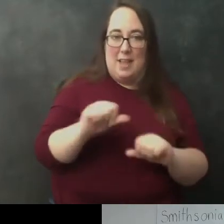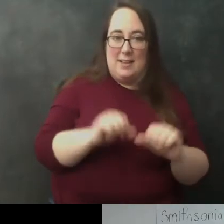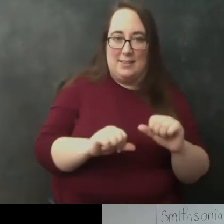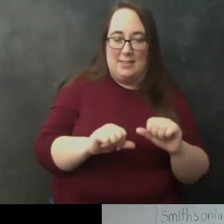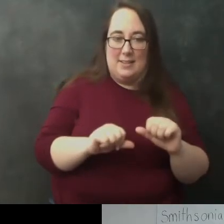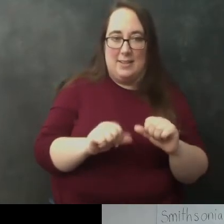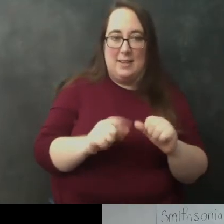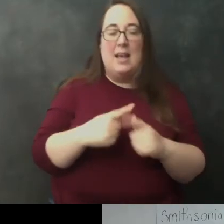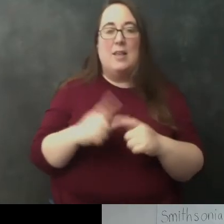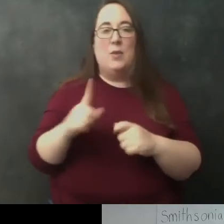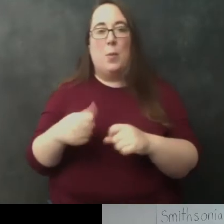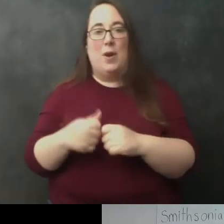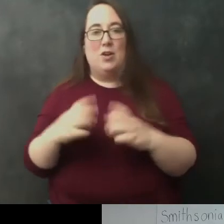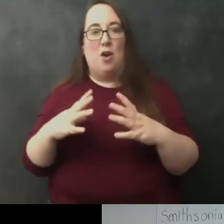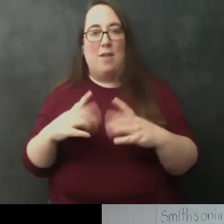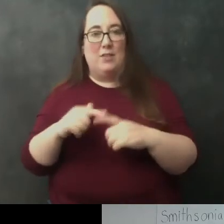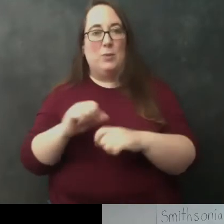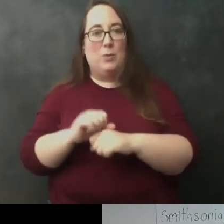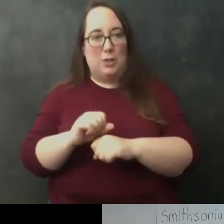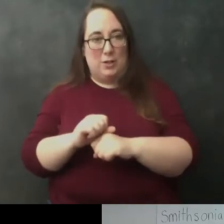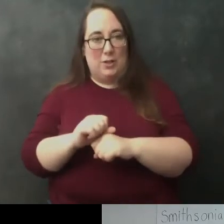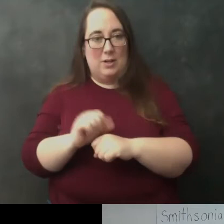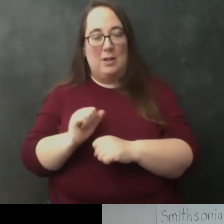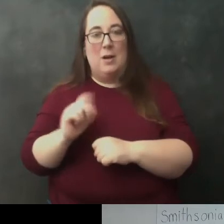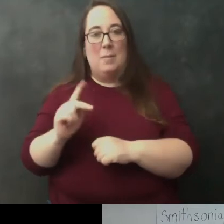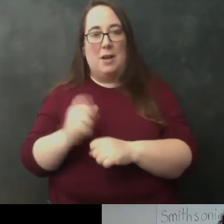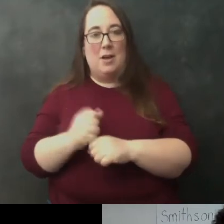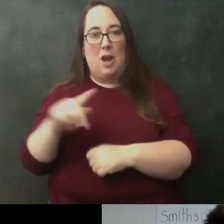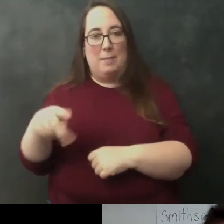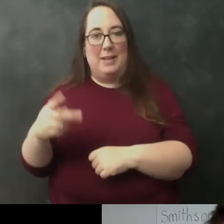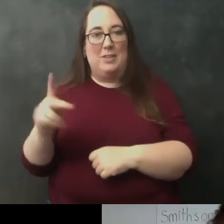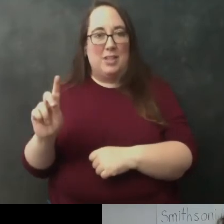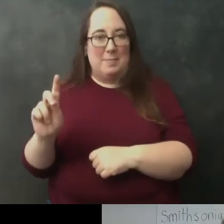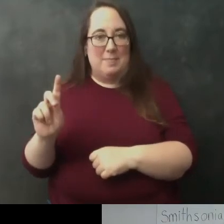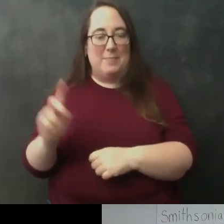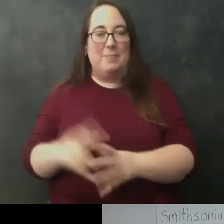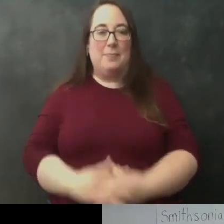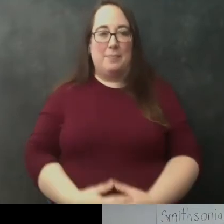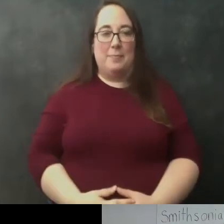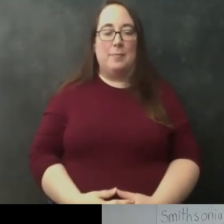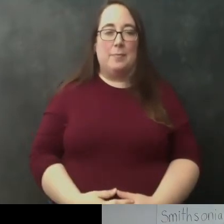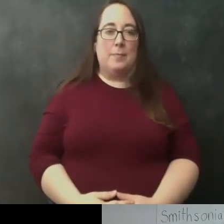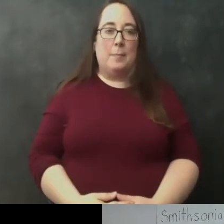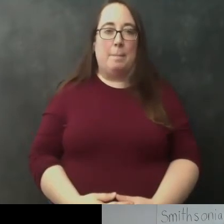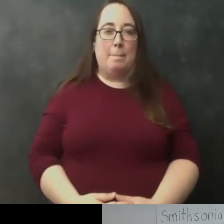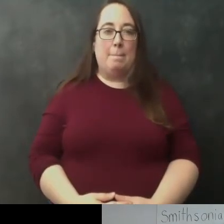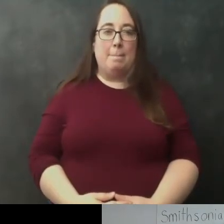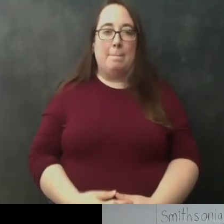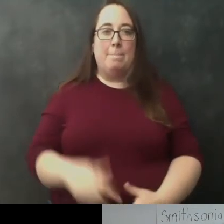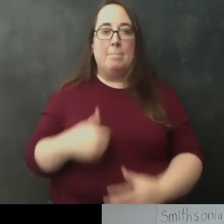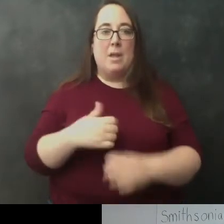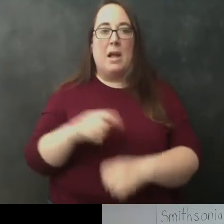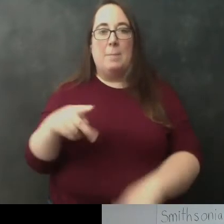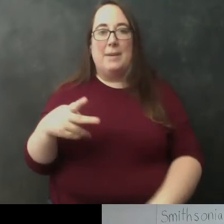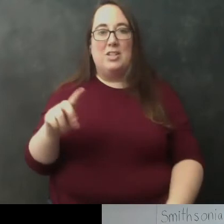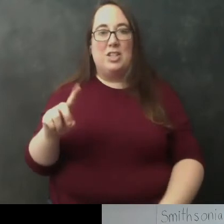took a year off to work, and then I went back and got a PhD. And so I received my PhD in